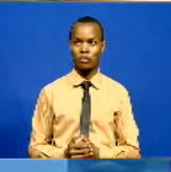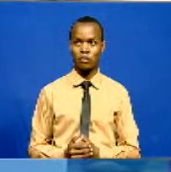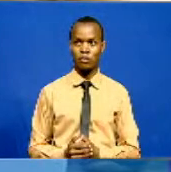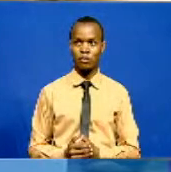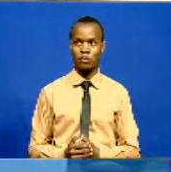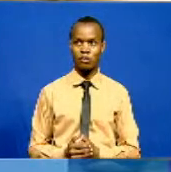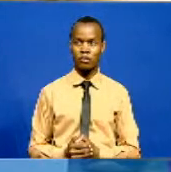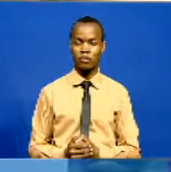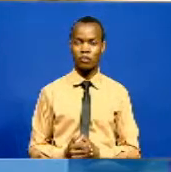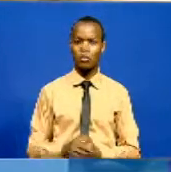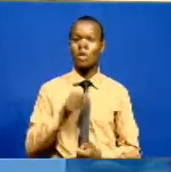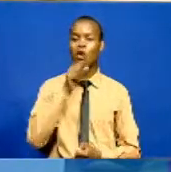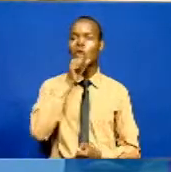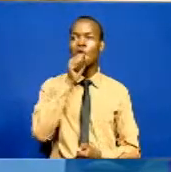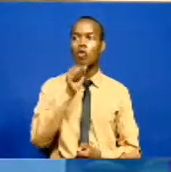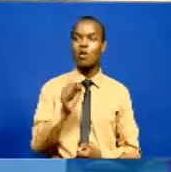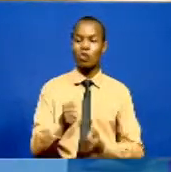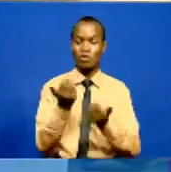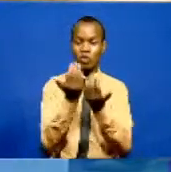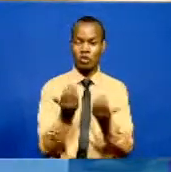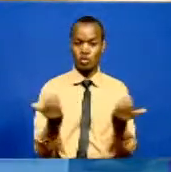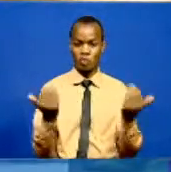The grandchildren, may I say the following.